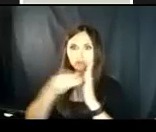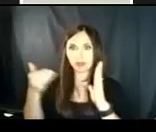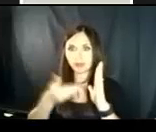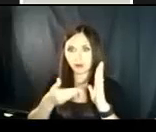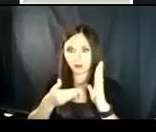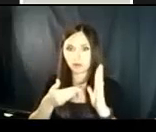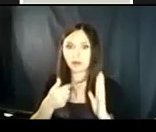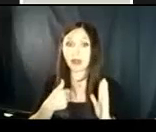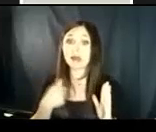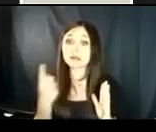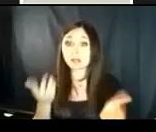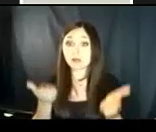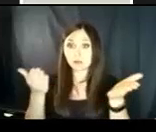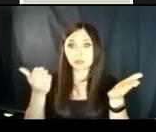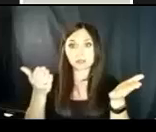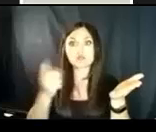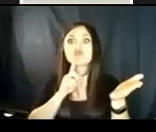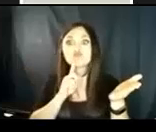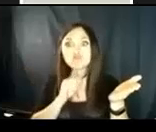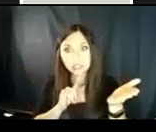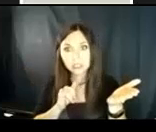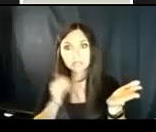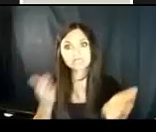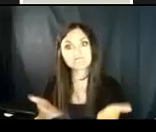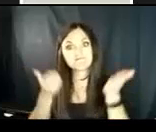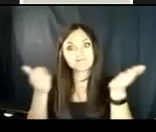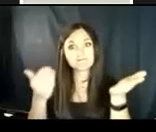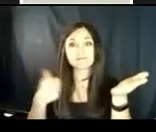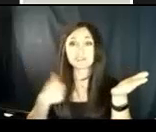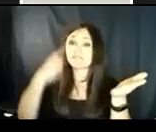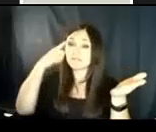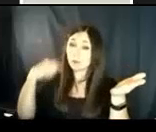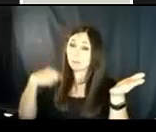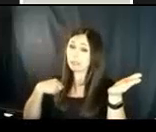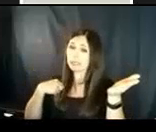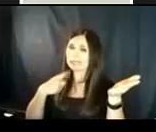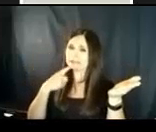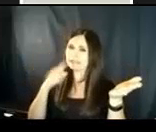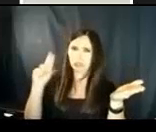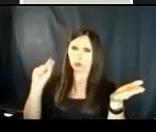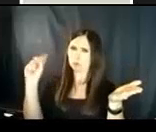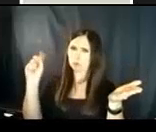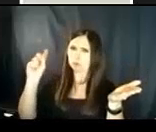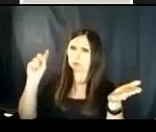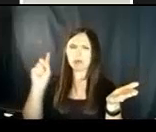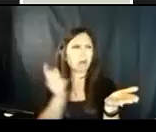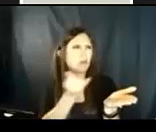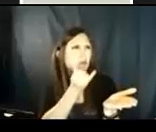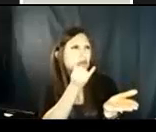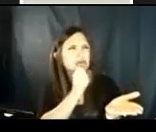I recommend, highly recommend, and this to me is a no-no, and I'm going to tell you why. And you might say there's nothing wrong with this